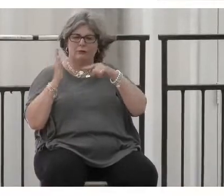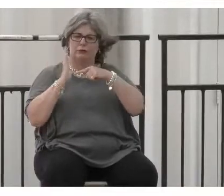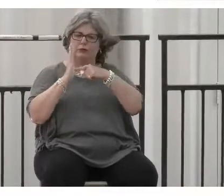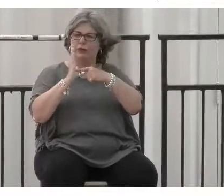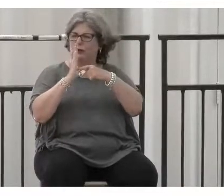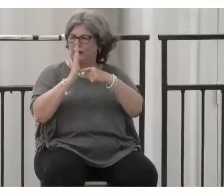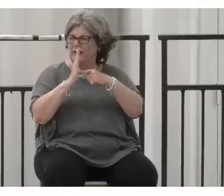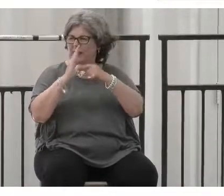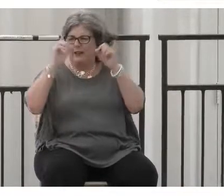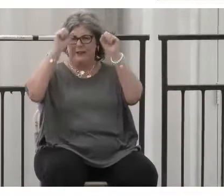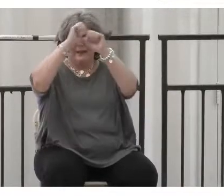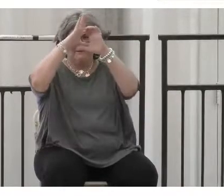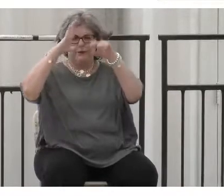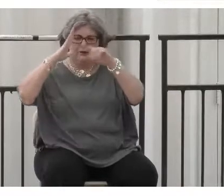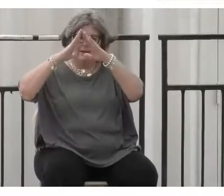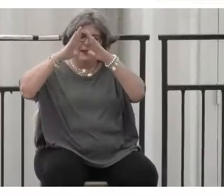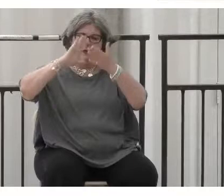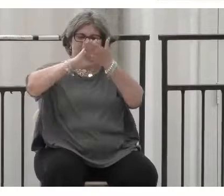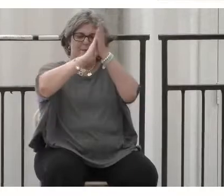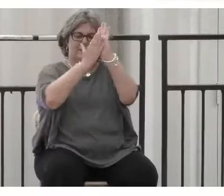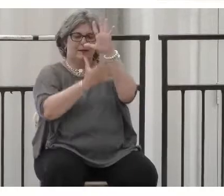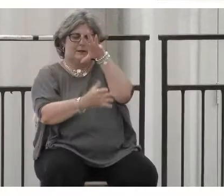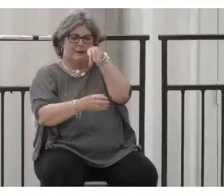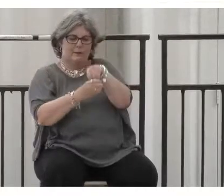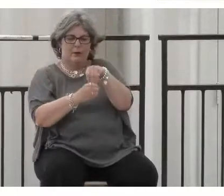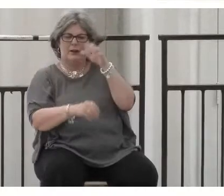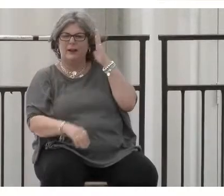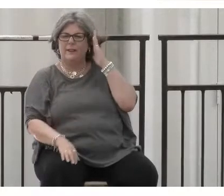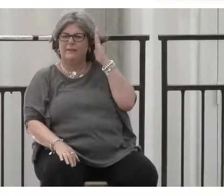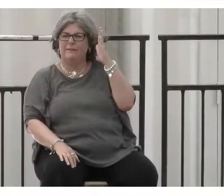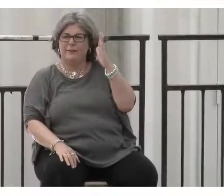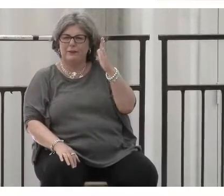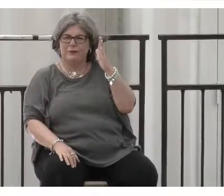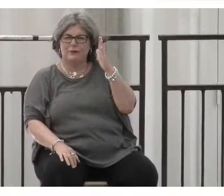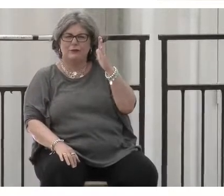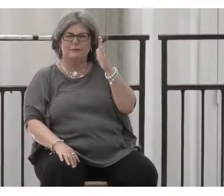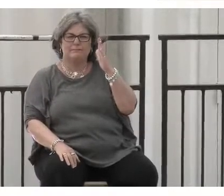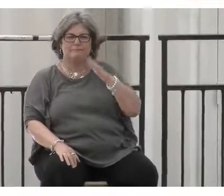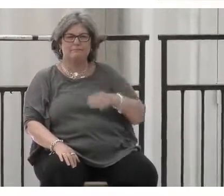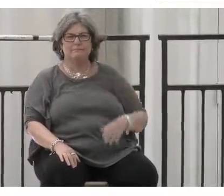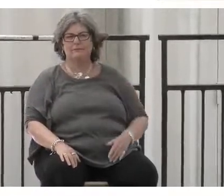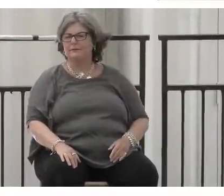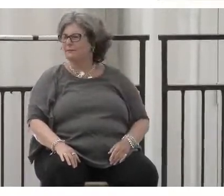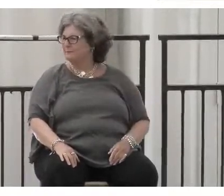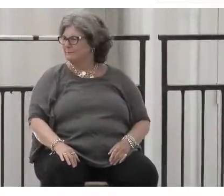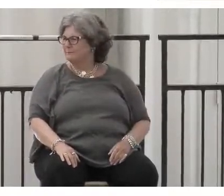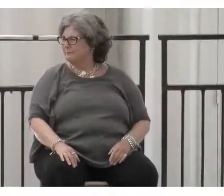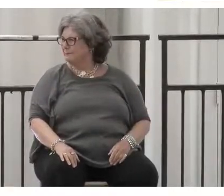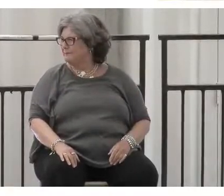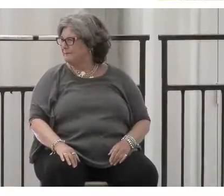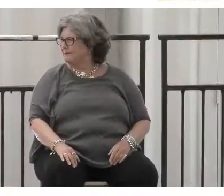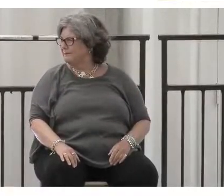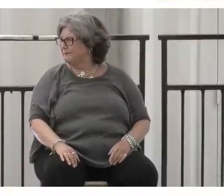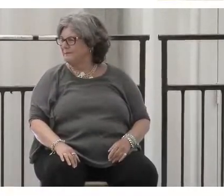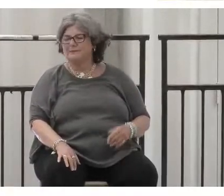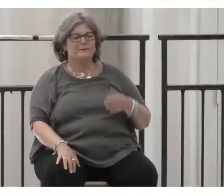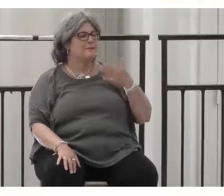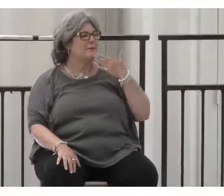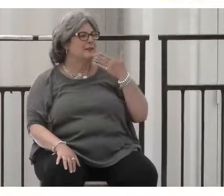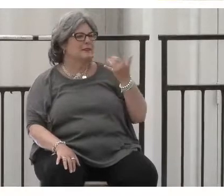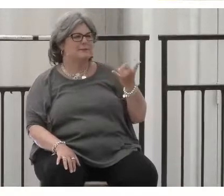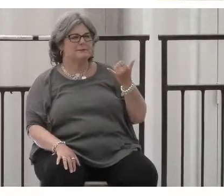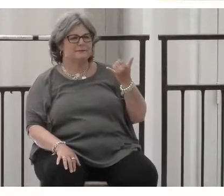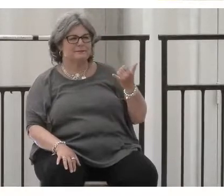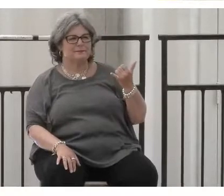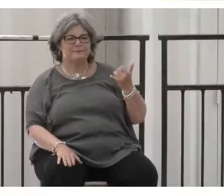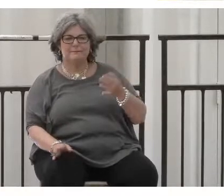she sees this house becoming part of her future as a future interior designer. Thank you very much. And now let's move